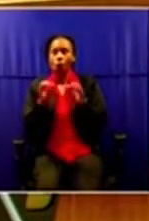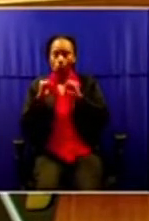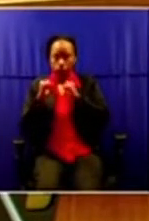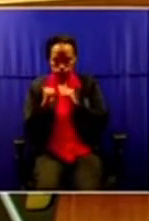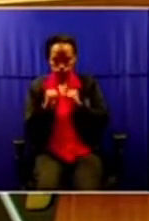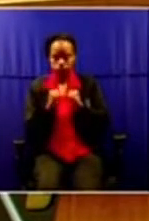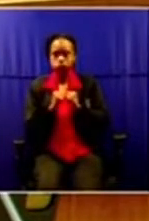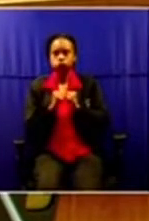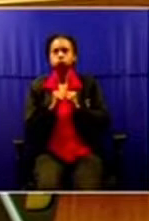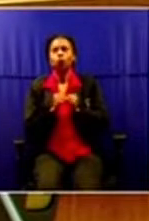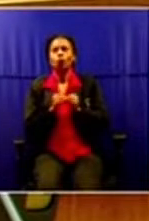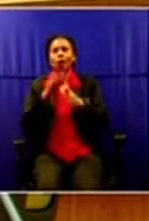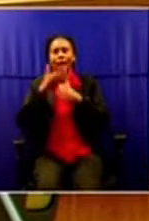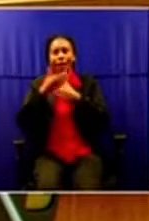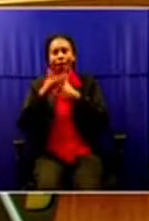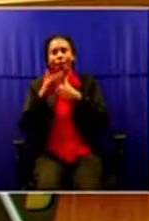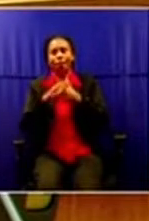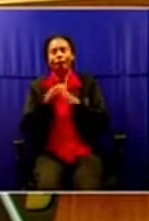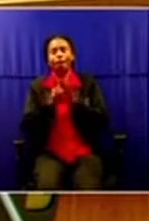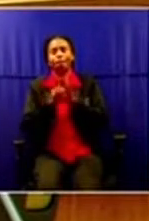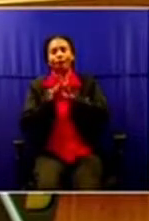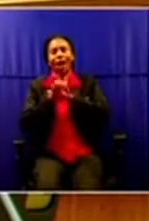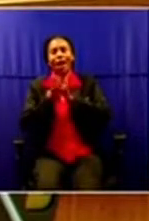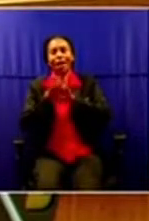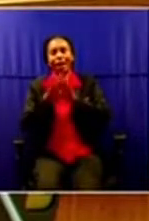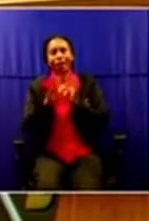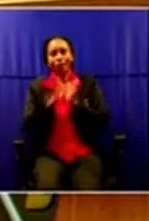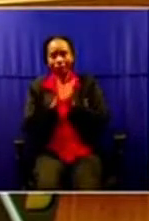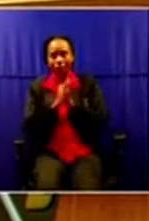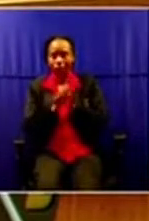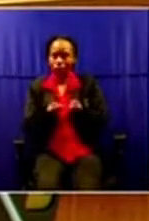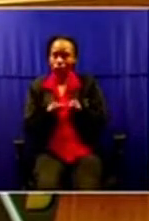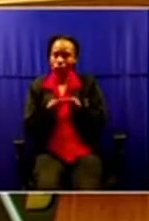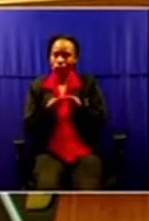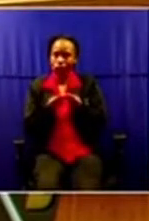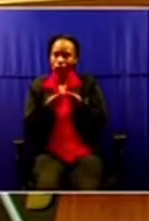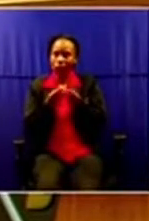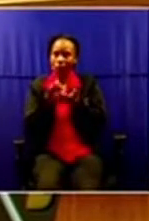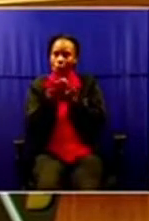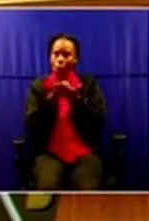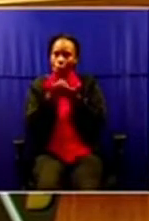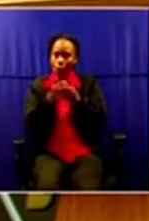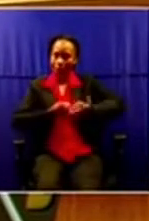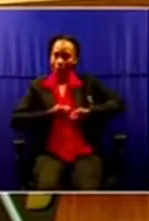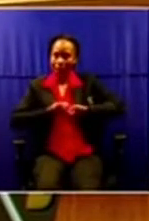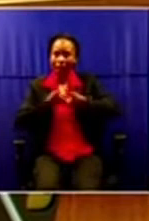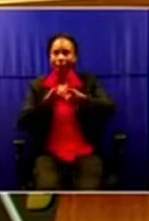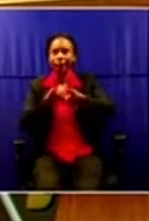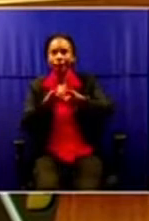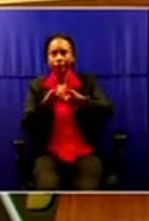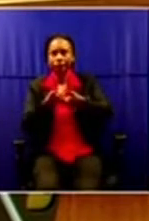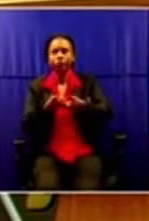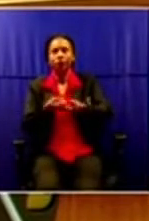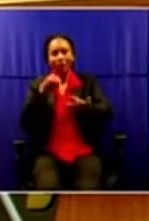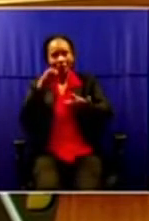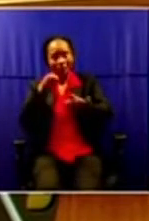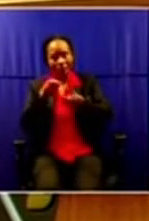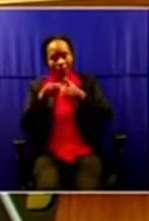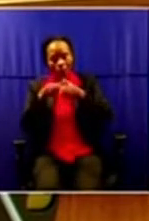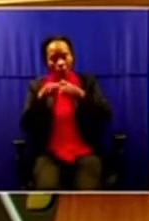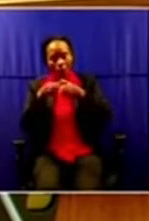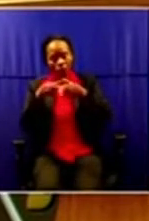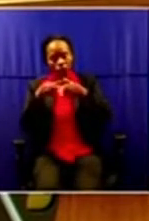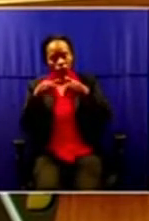recovery. This recovery in employment is the result of both the phased reopening of the